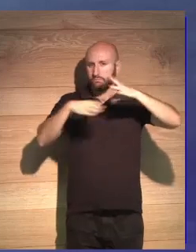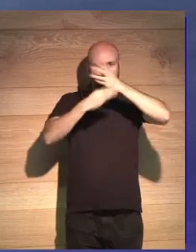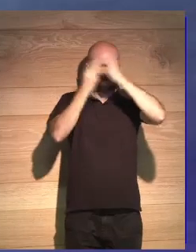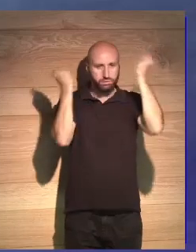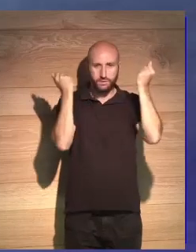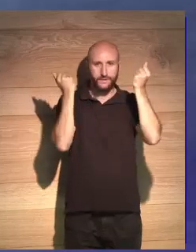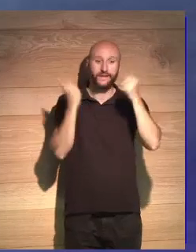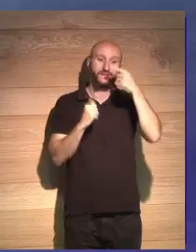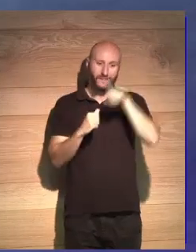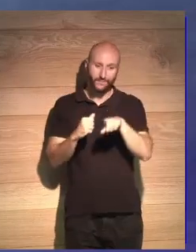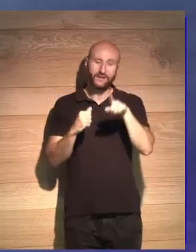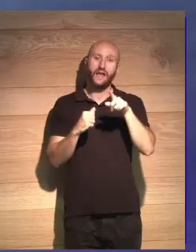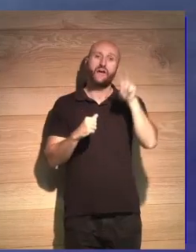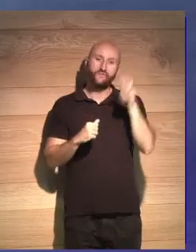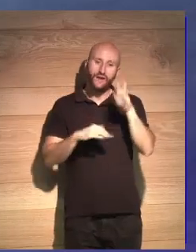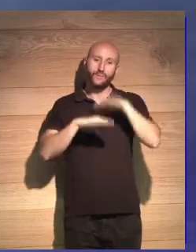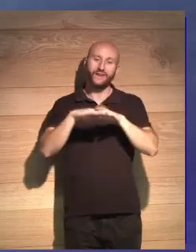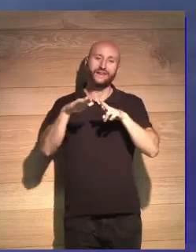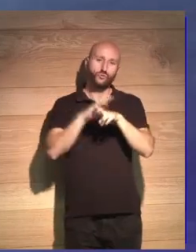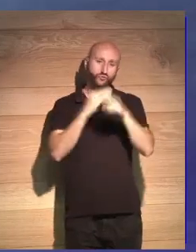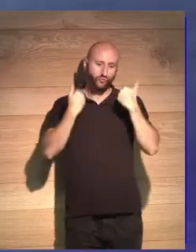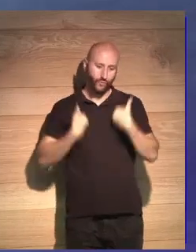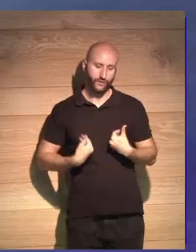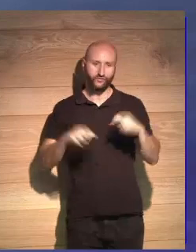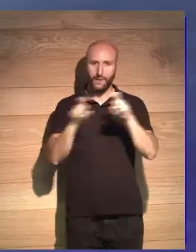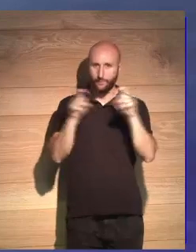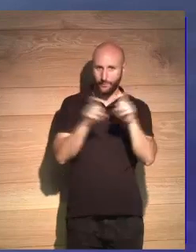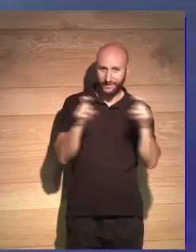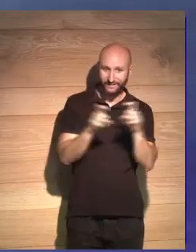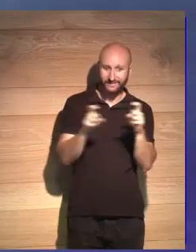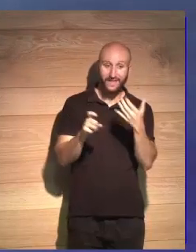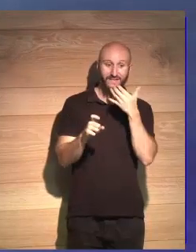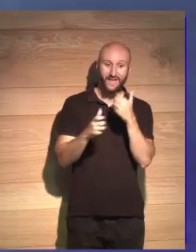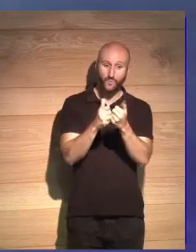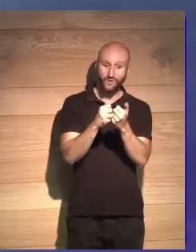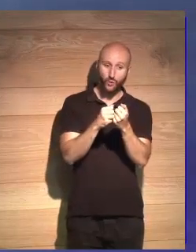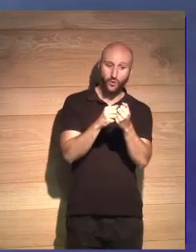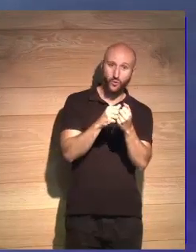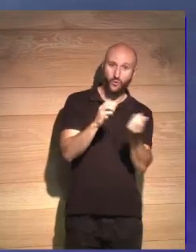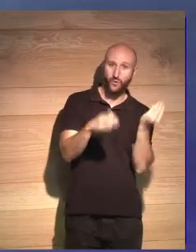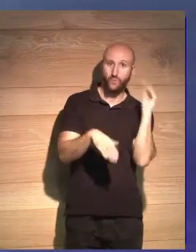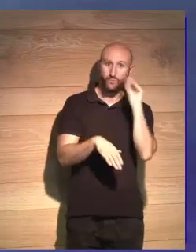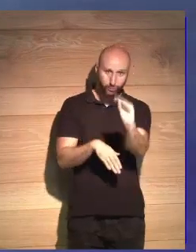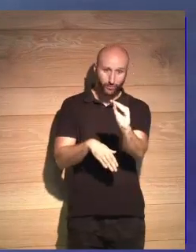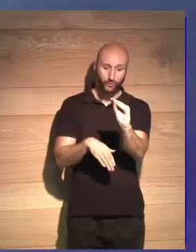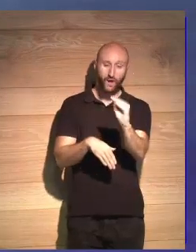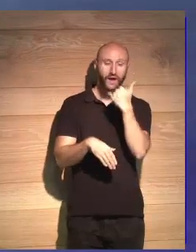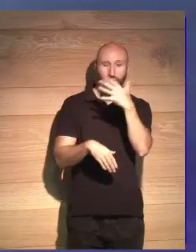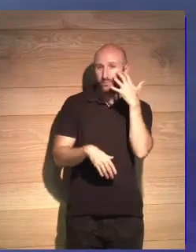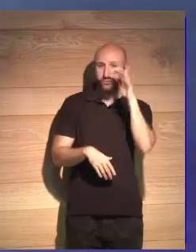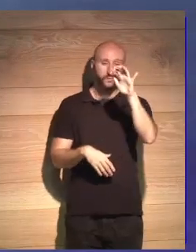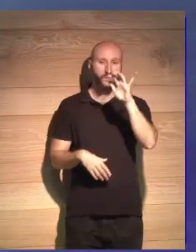learning, formal learning, and this is used for the development of human resources in companies. Once we introduce a game as